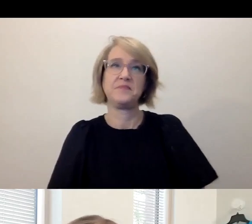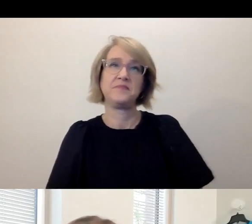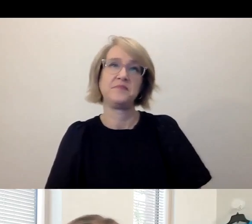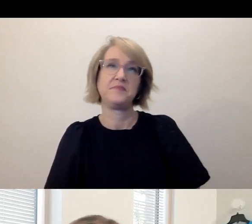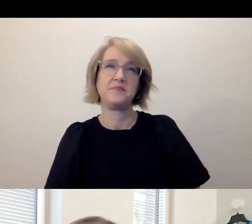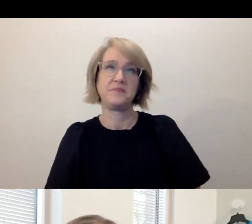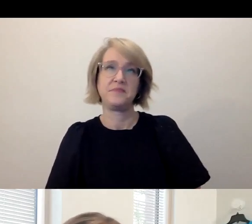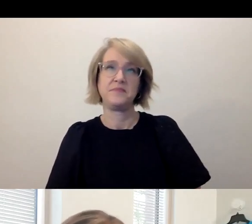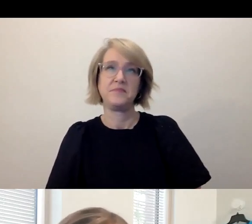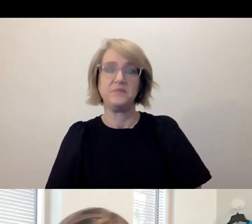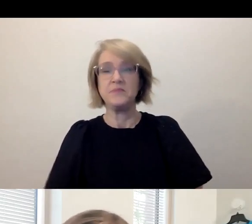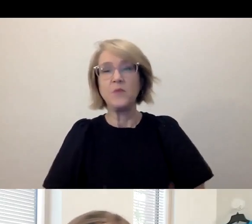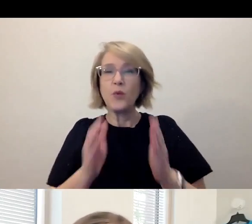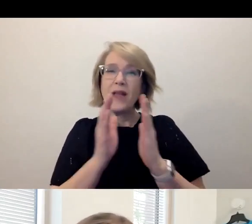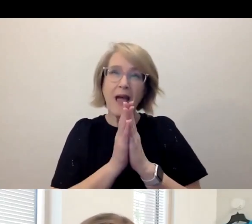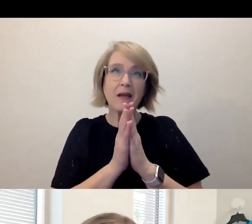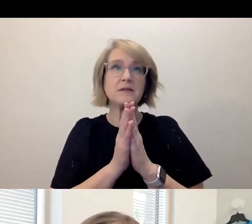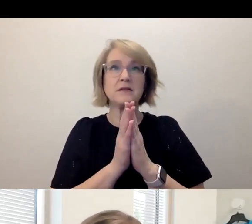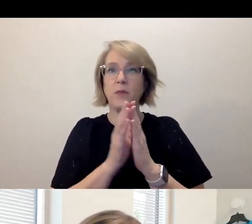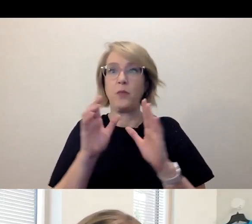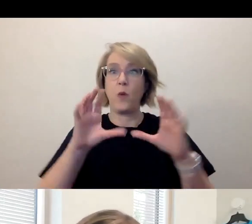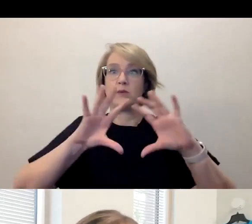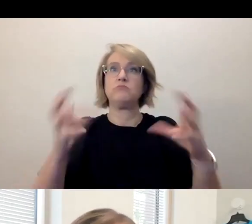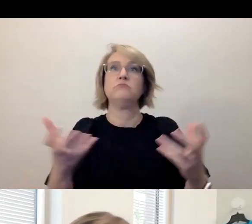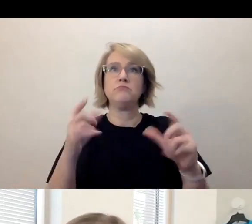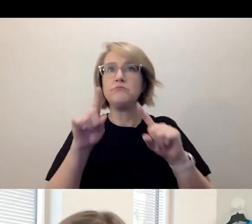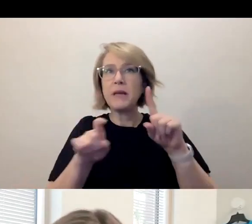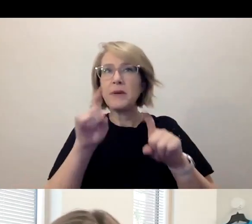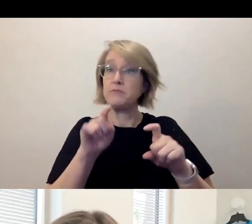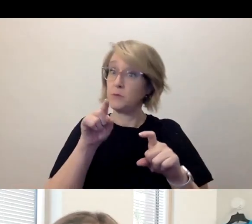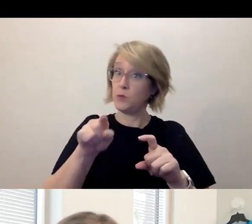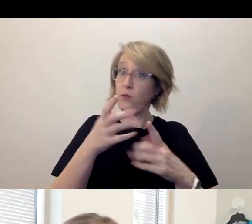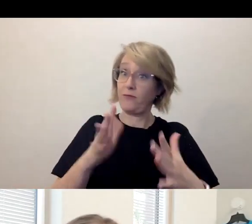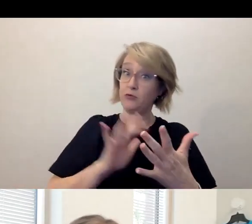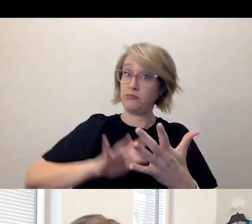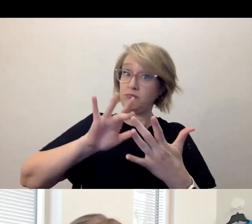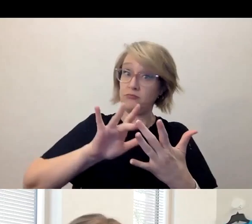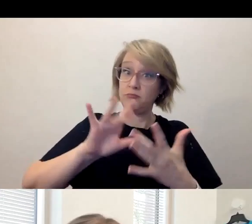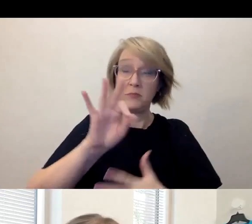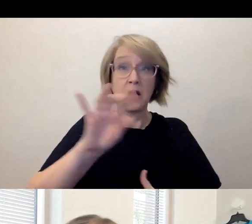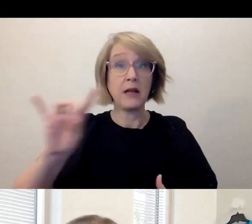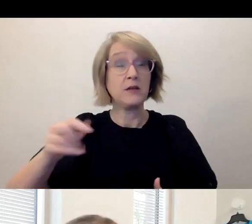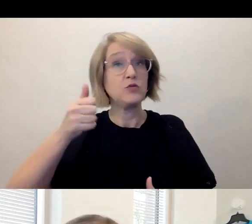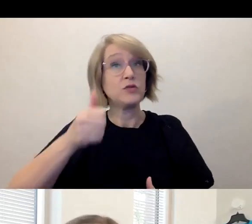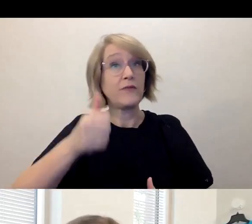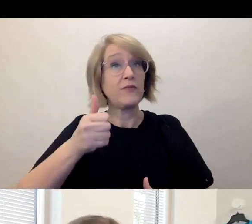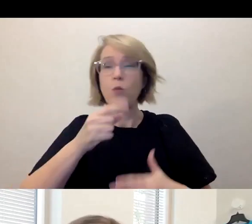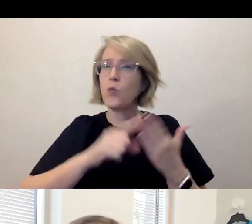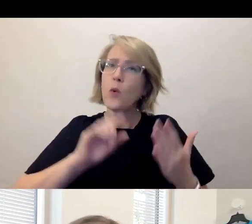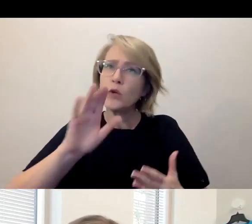So we asked, have you, of the folks that we were talking to, have you contacted 988? And if so, what was